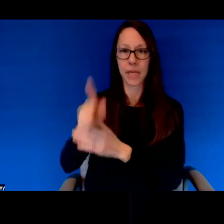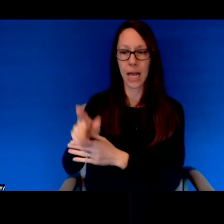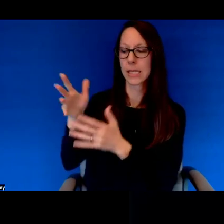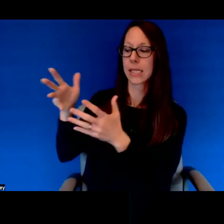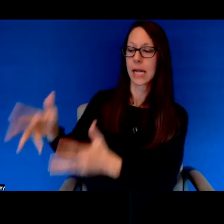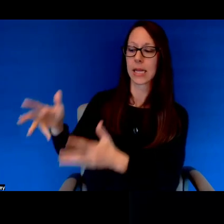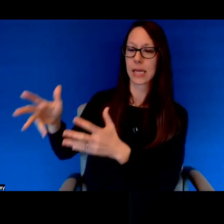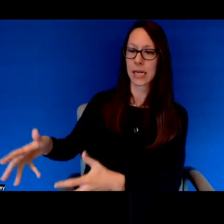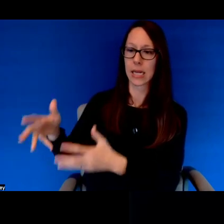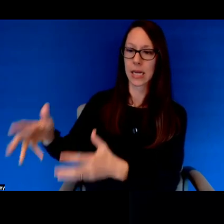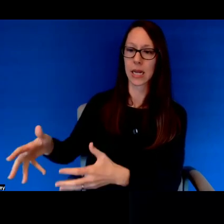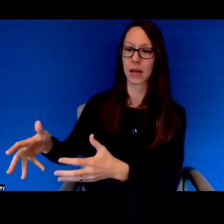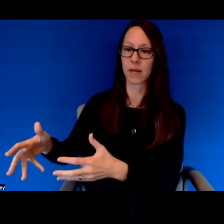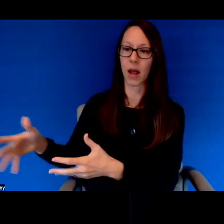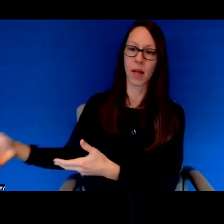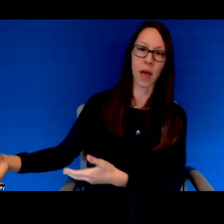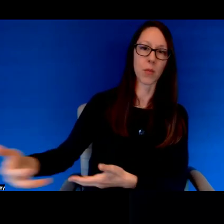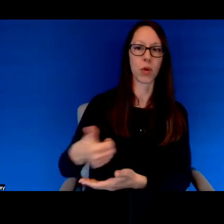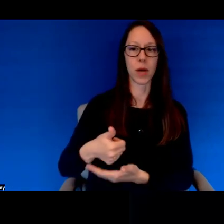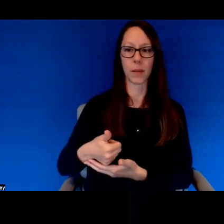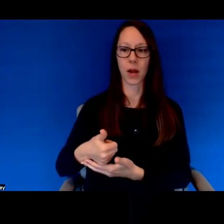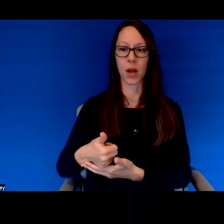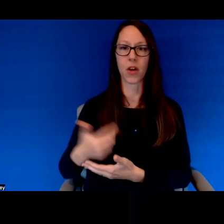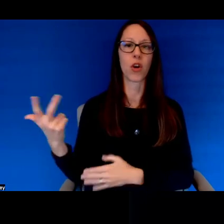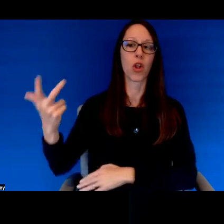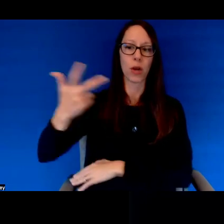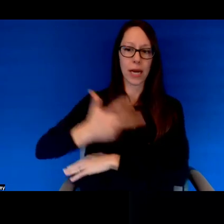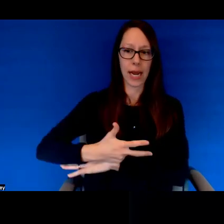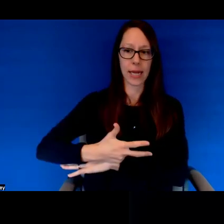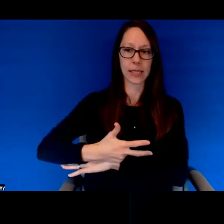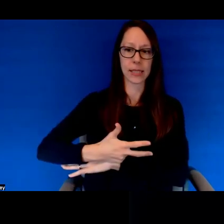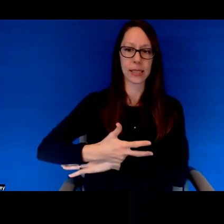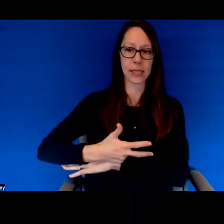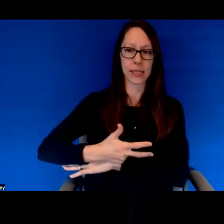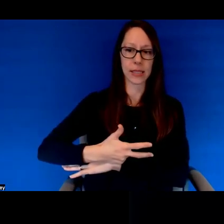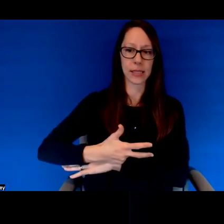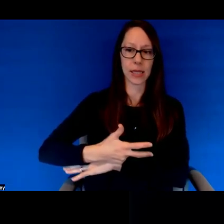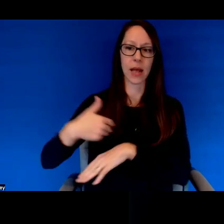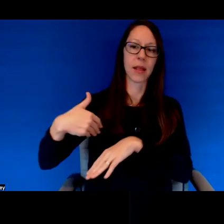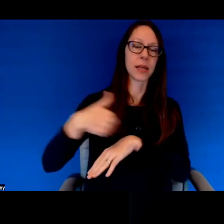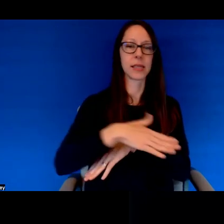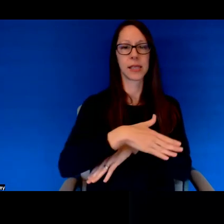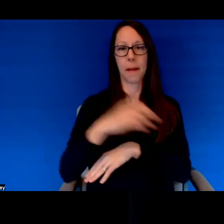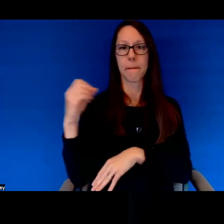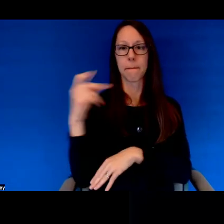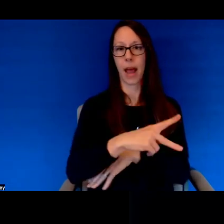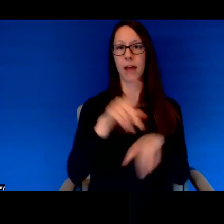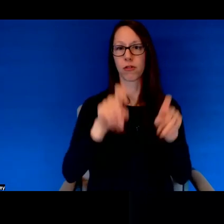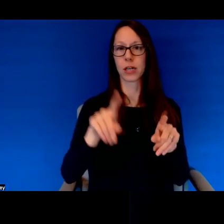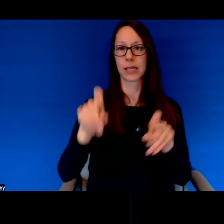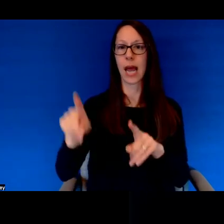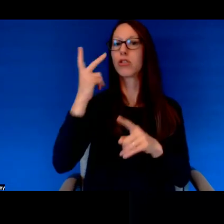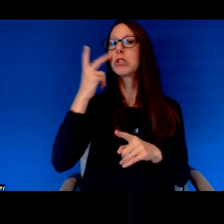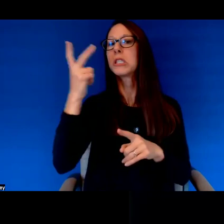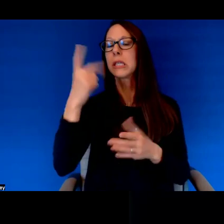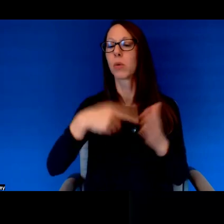and bring back. Cool. They're going to be on the lunar surface for 3 days, and then Wow. they're going to be sent back for testing to see what